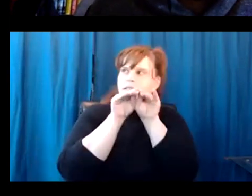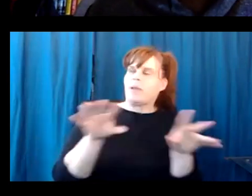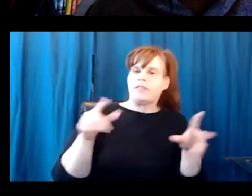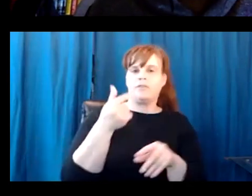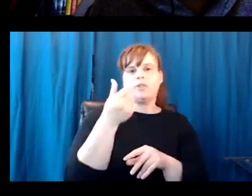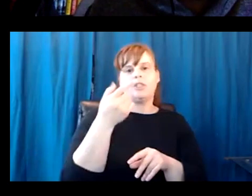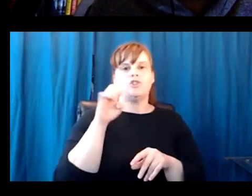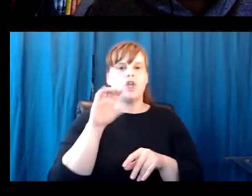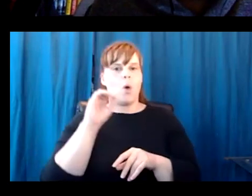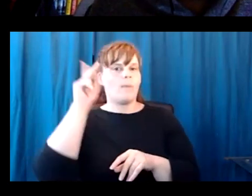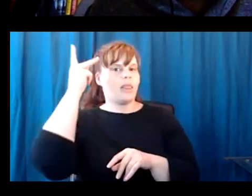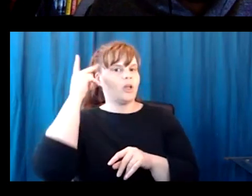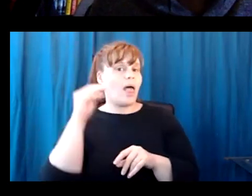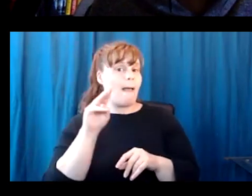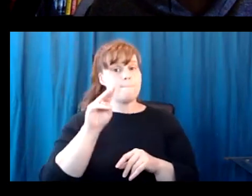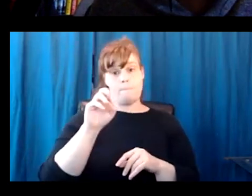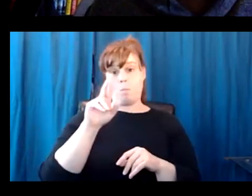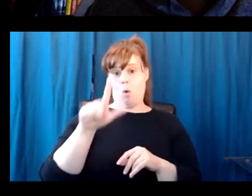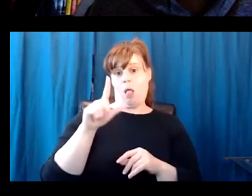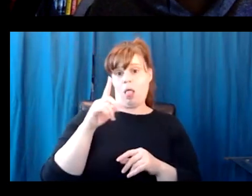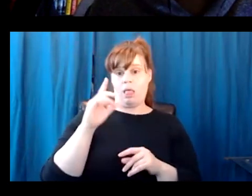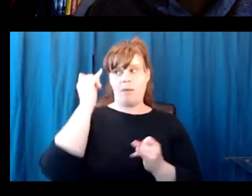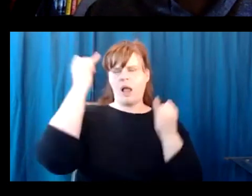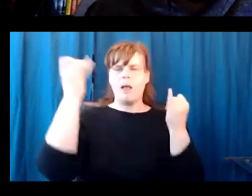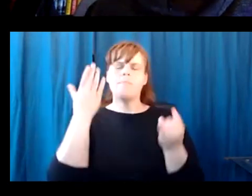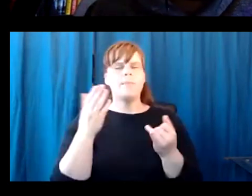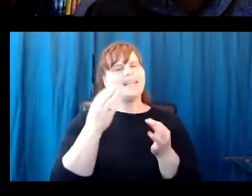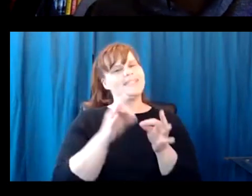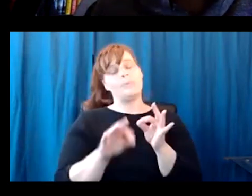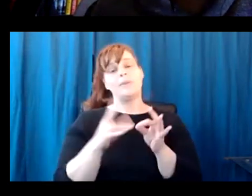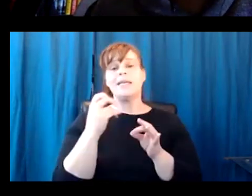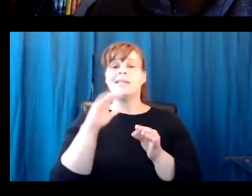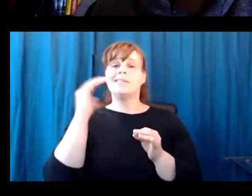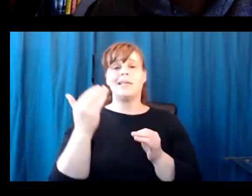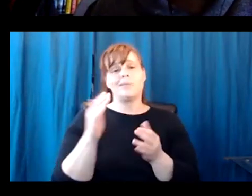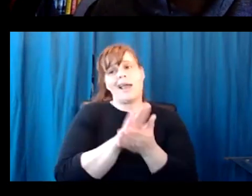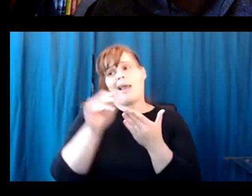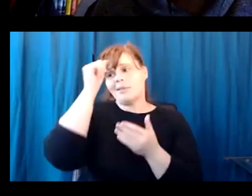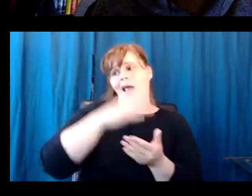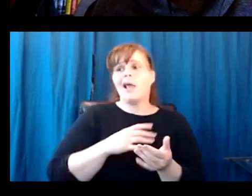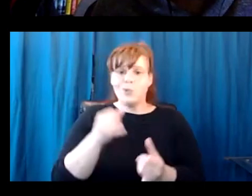moral imagination. Maybe it's simply that he seems like a nice guy to have a beer with.